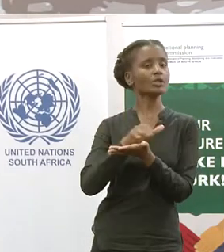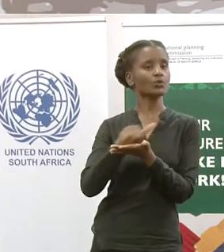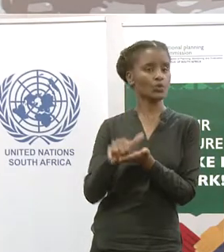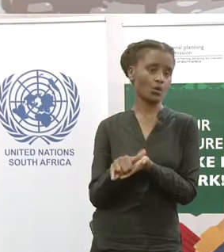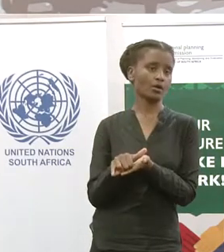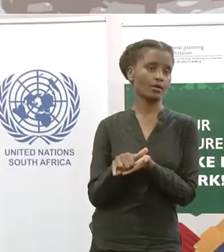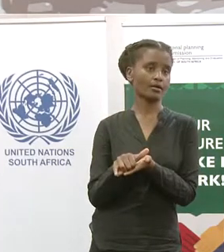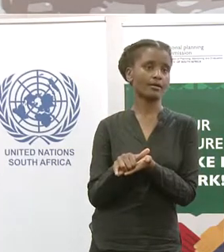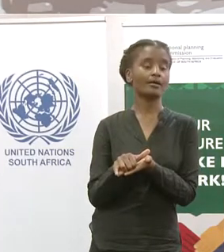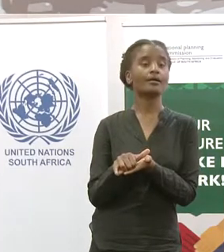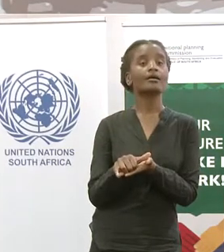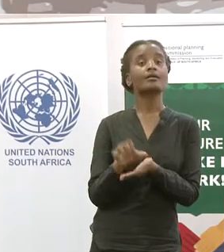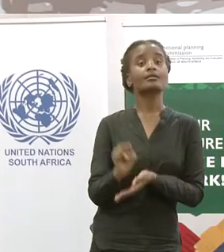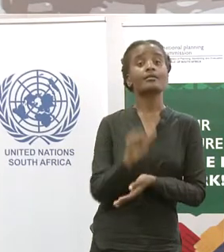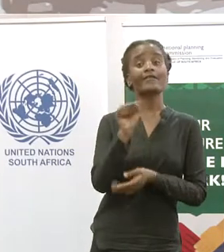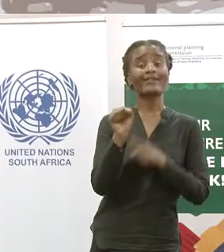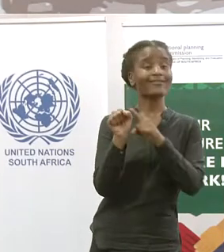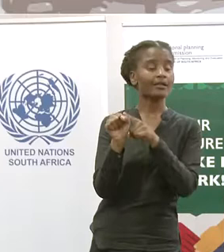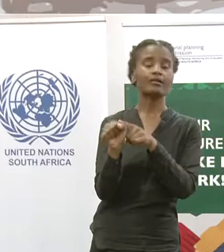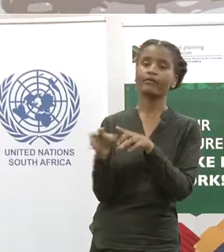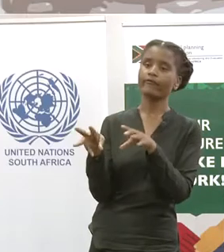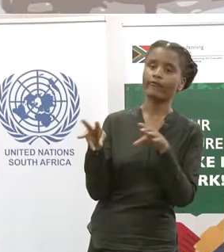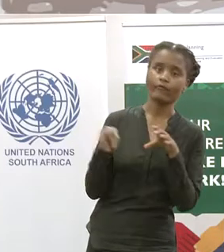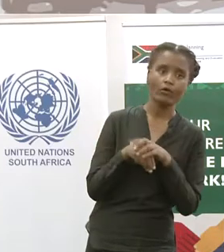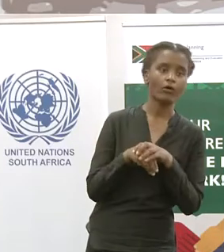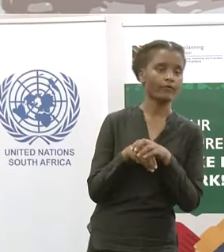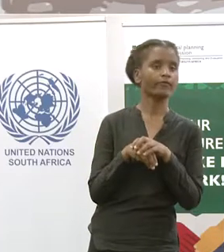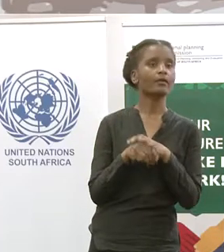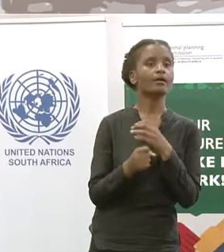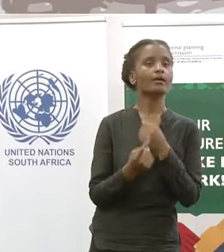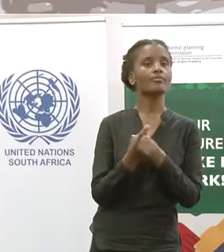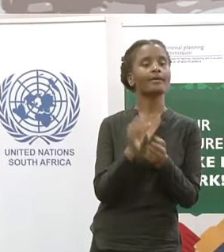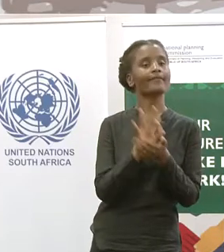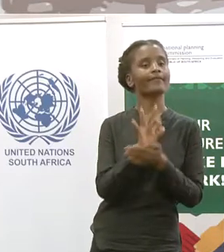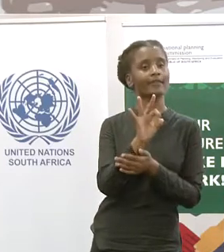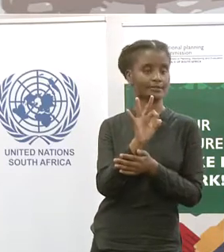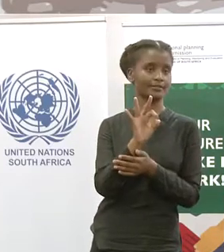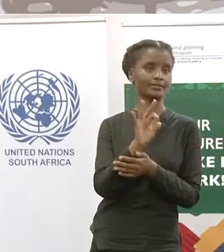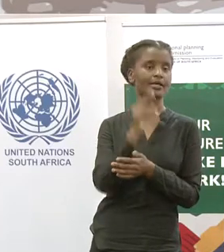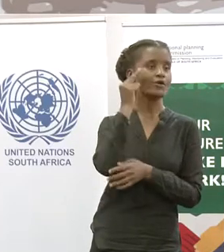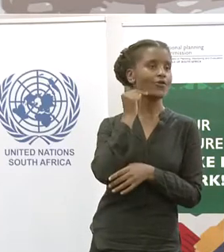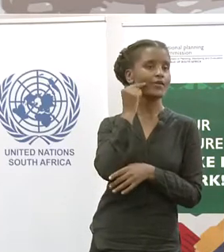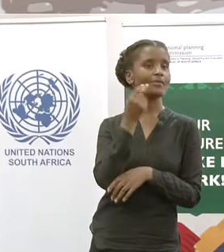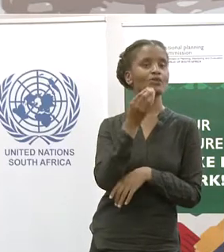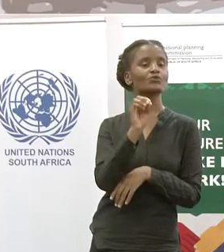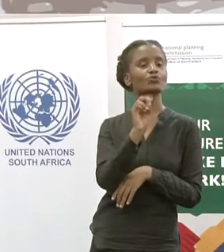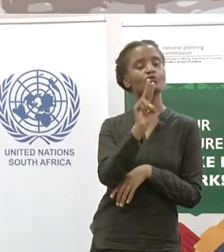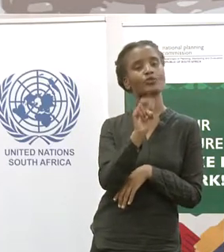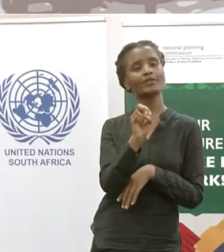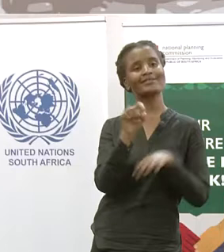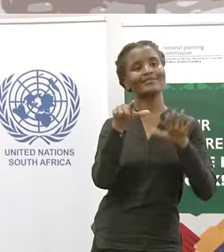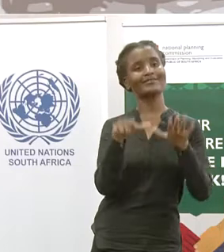Africa ratified both instruments without reservation on 13 November 2007, 15